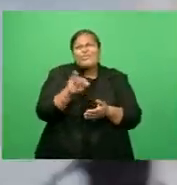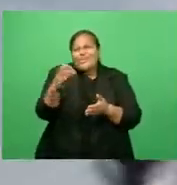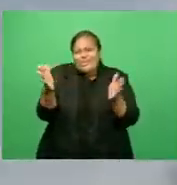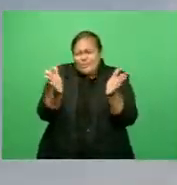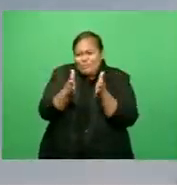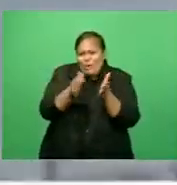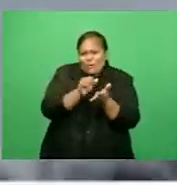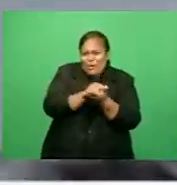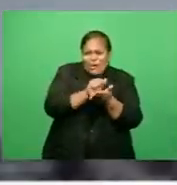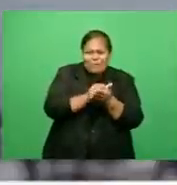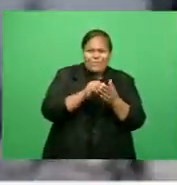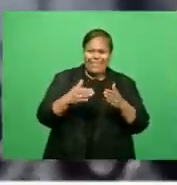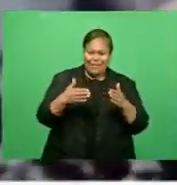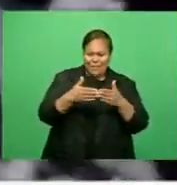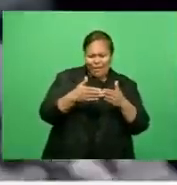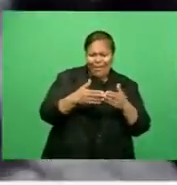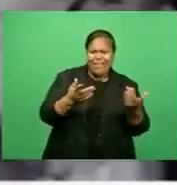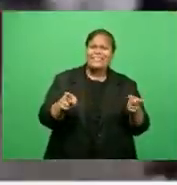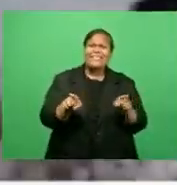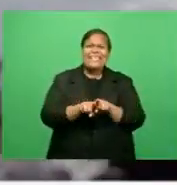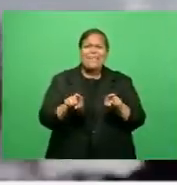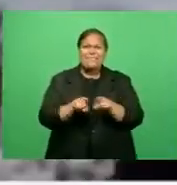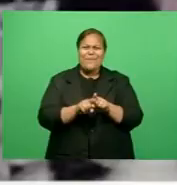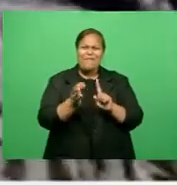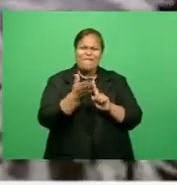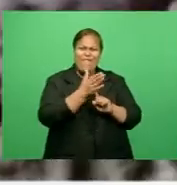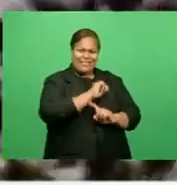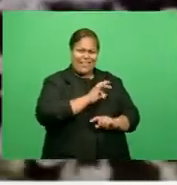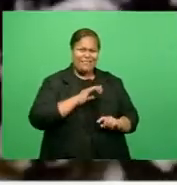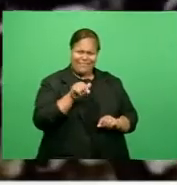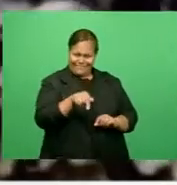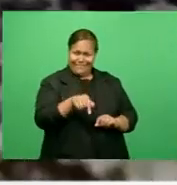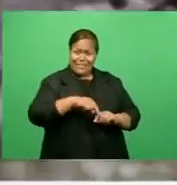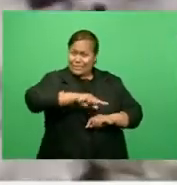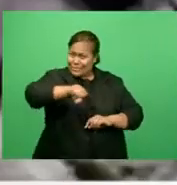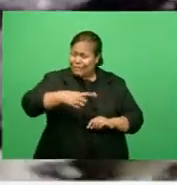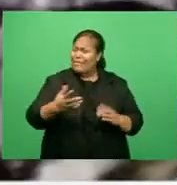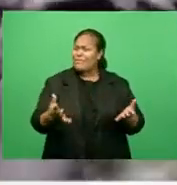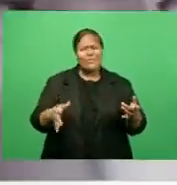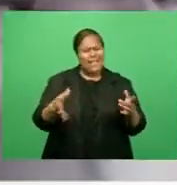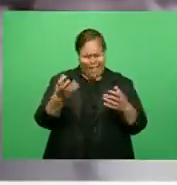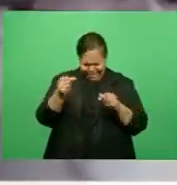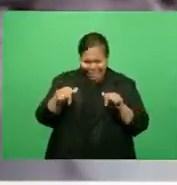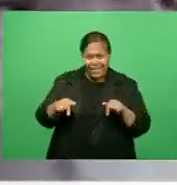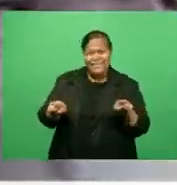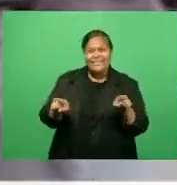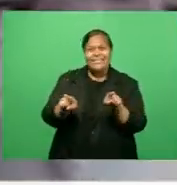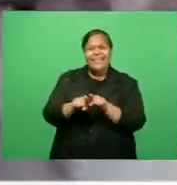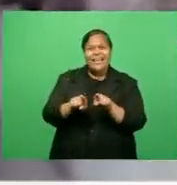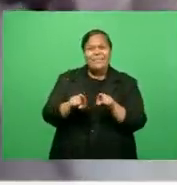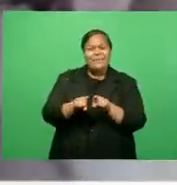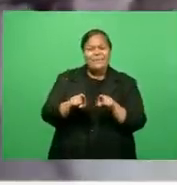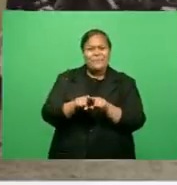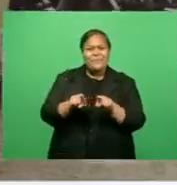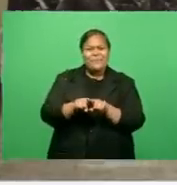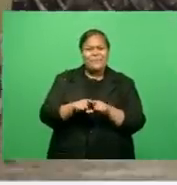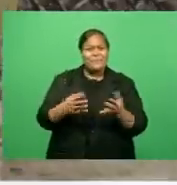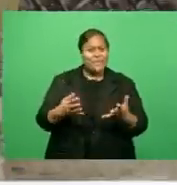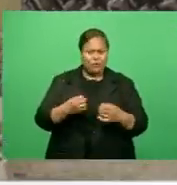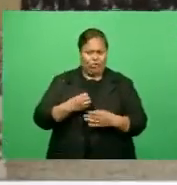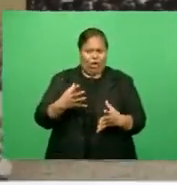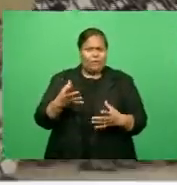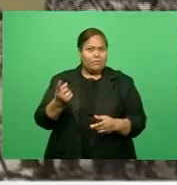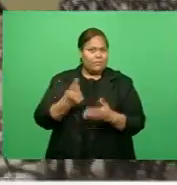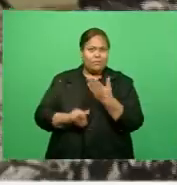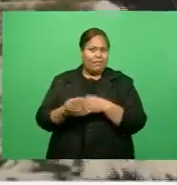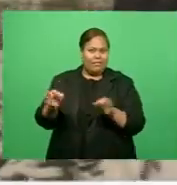around the corner, almost like Flagstaff or Railway, so there was still that. So when I came here, that wasn't a shock. She may